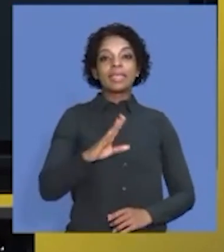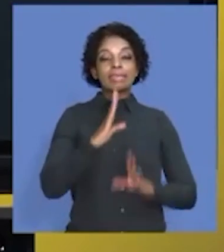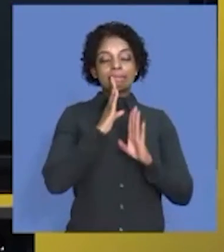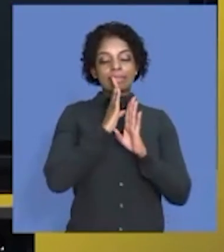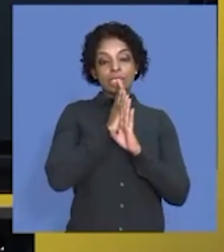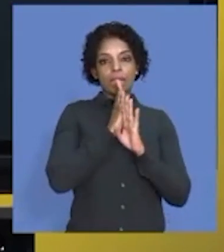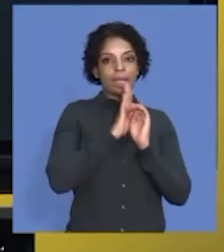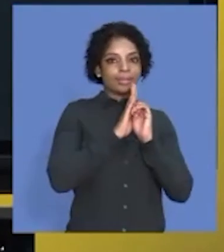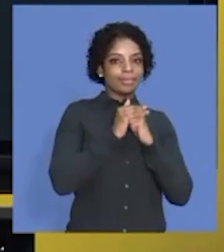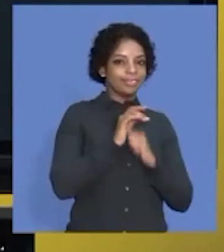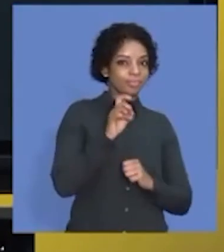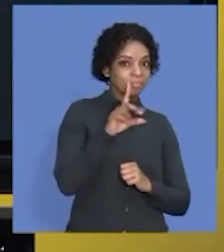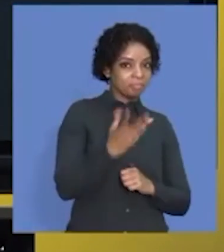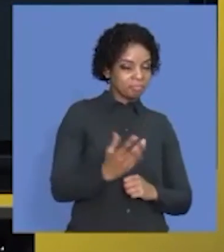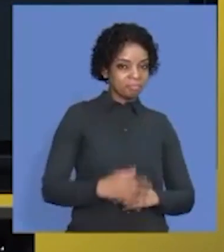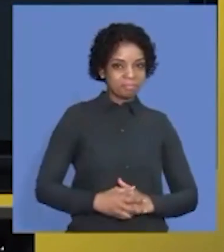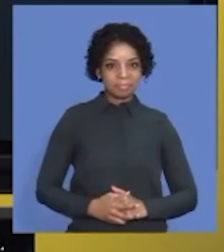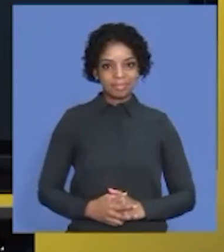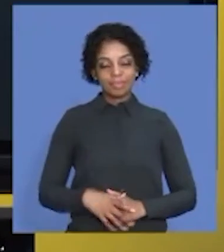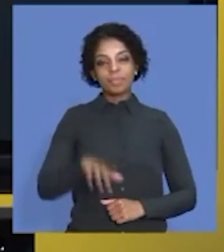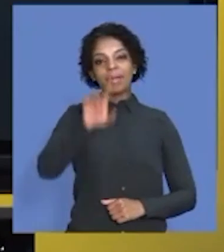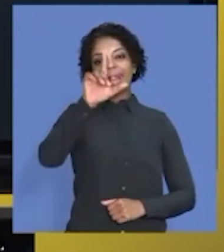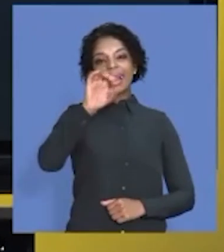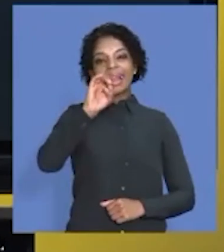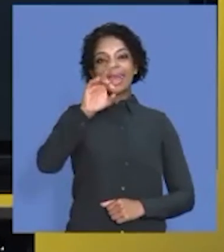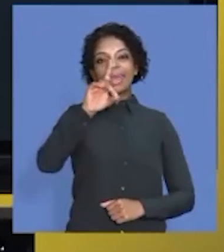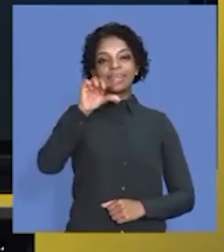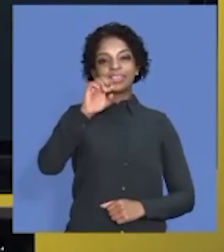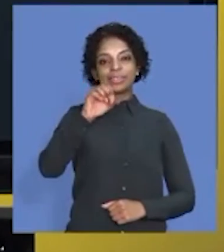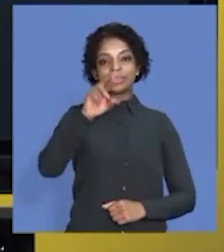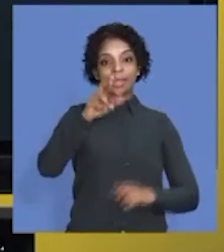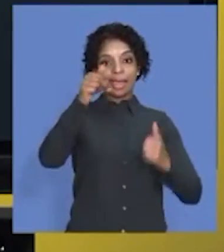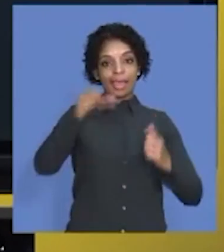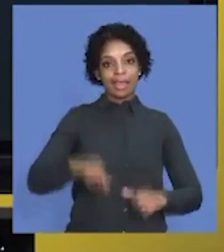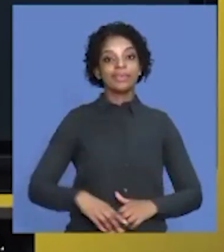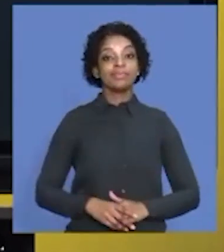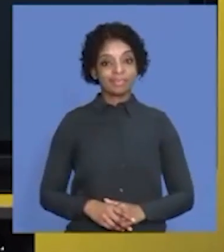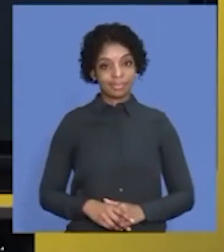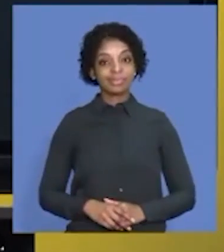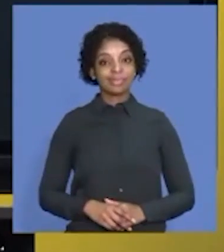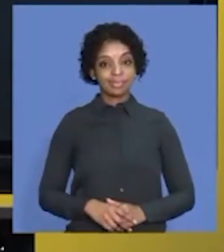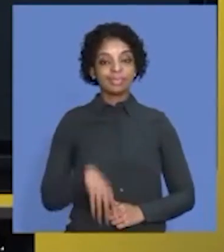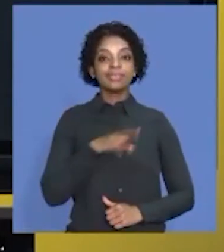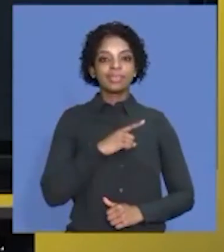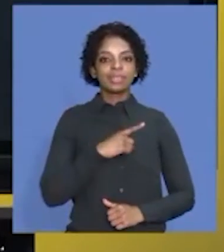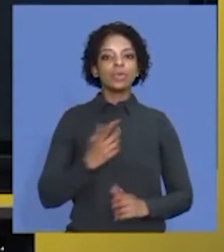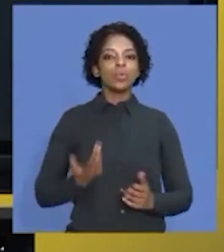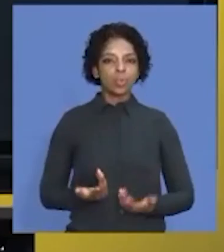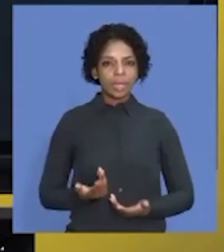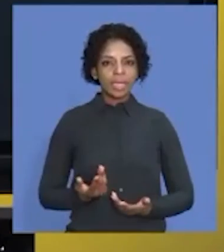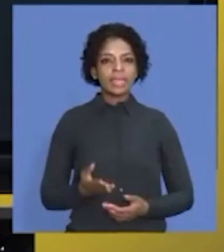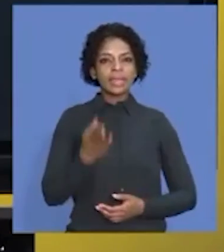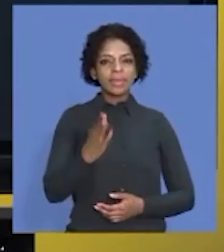is a ledger account. Why? Because if you put in that information into your ledger